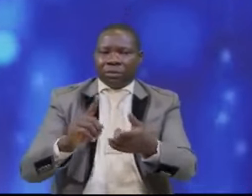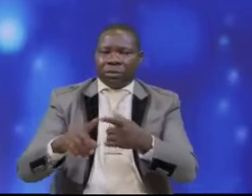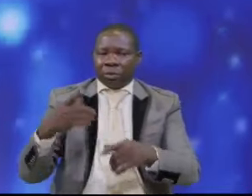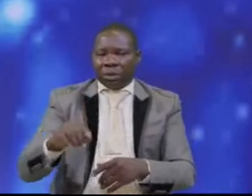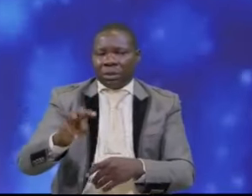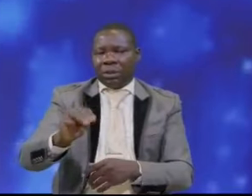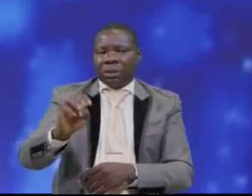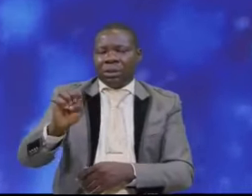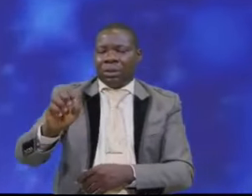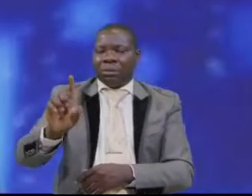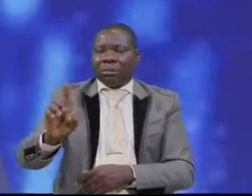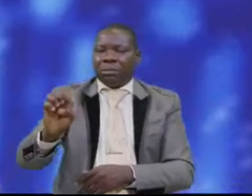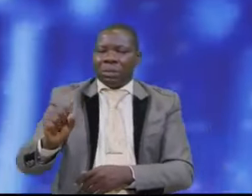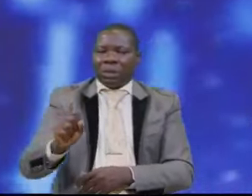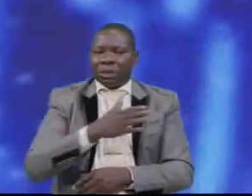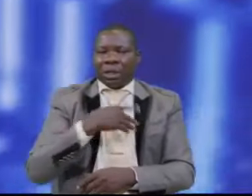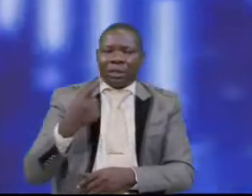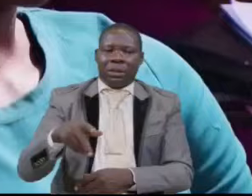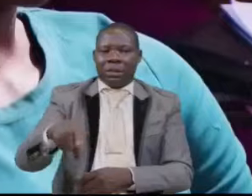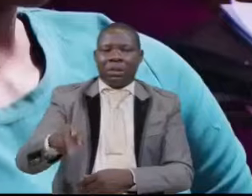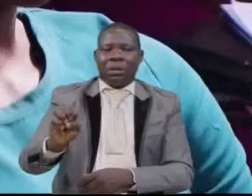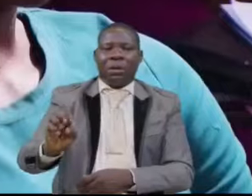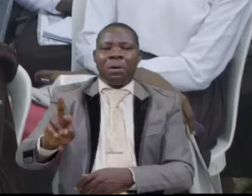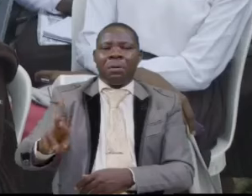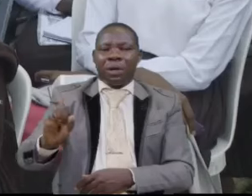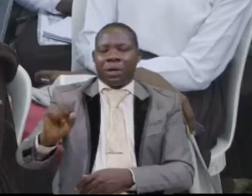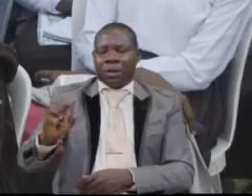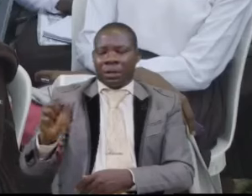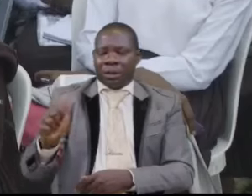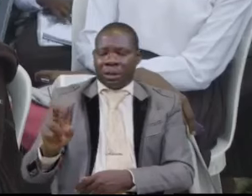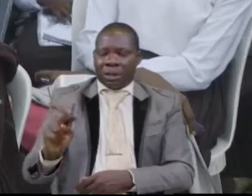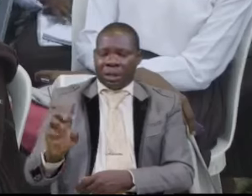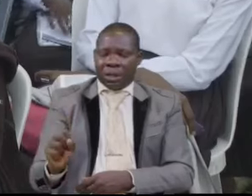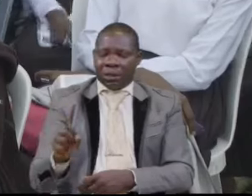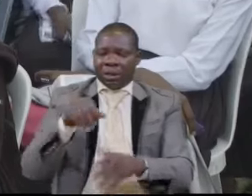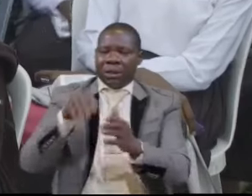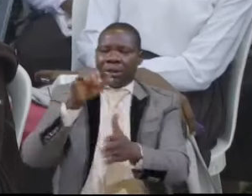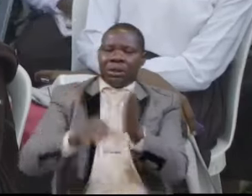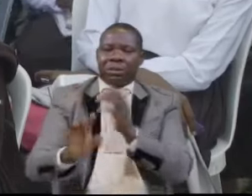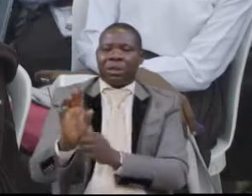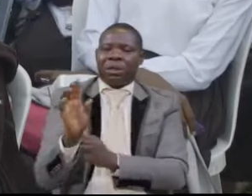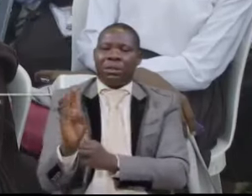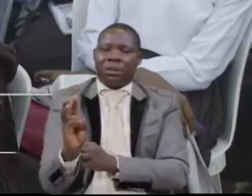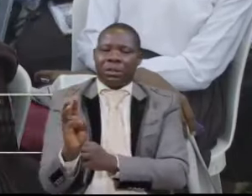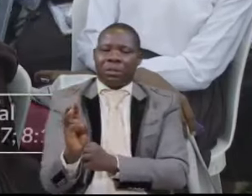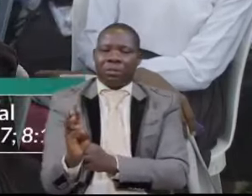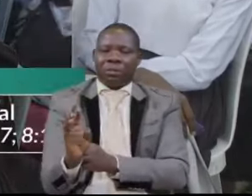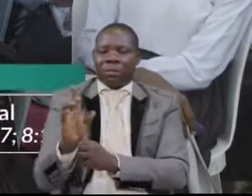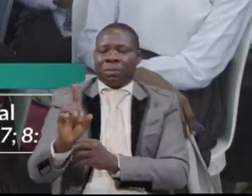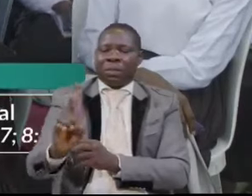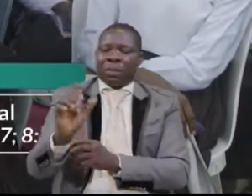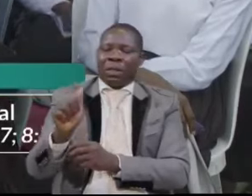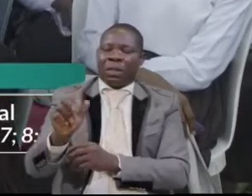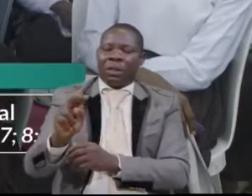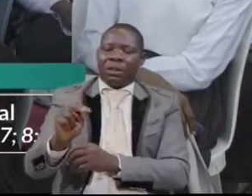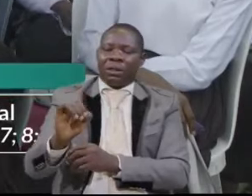and the Persians. And now welcome to chapter 6. In chapter 6, Daniel, with all this gift and with all